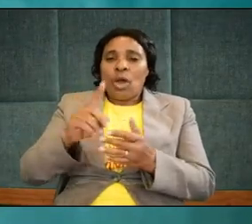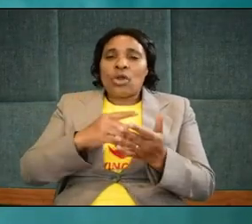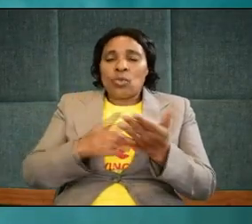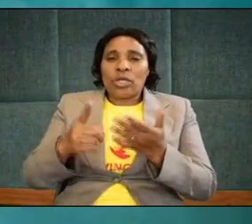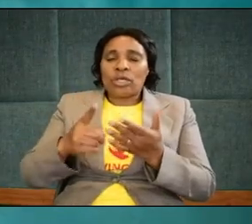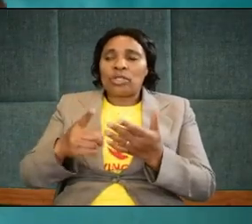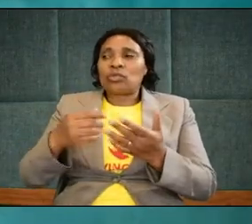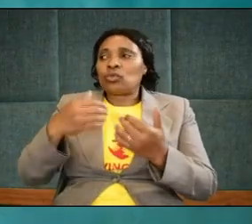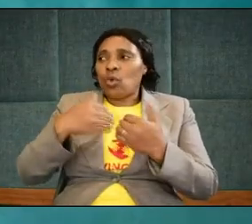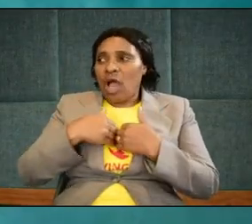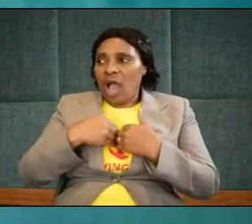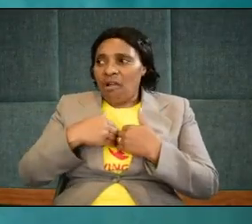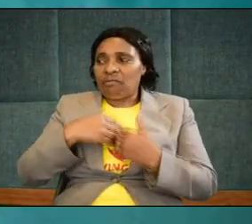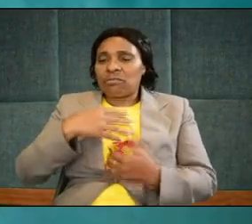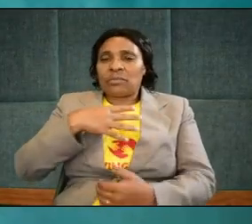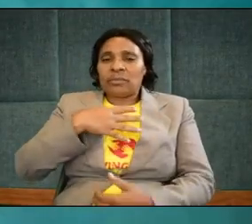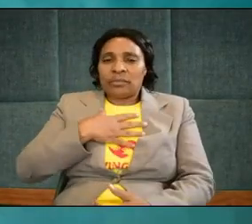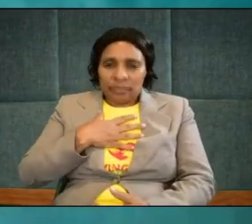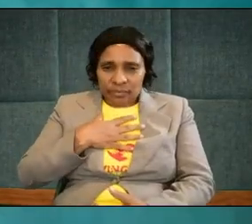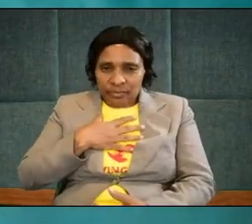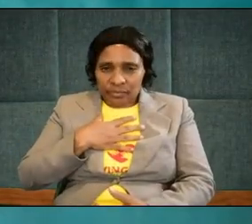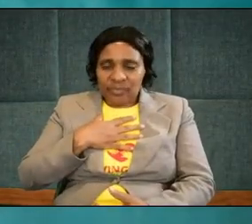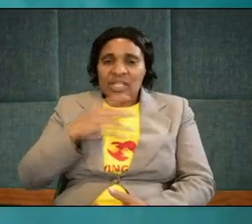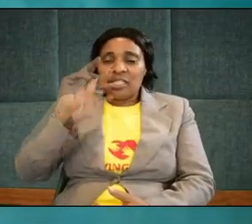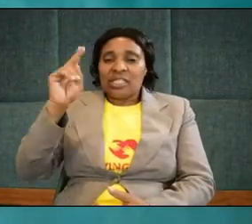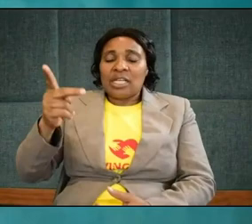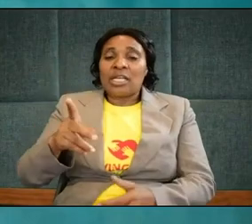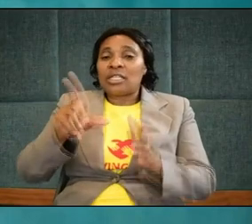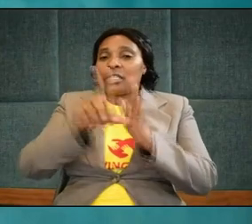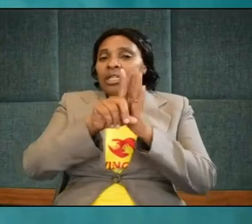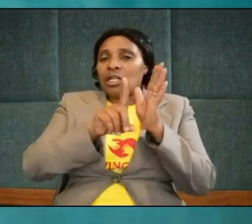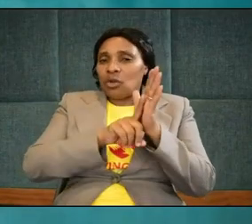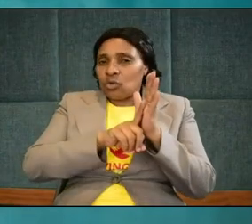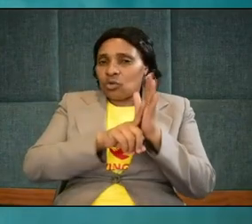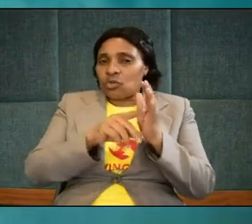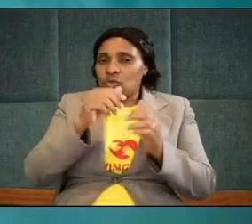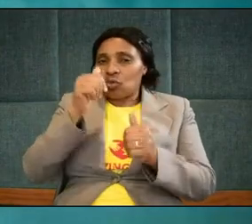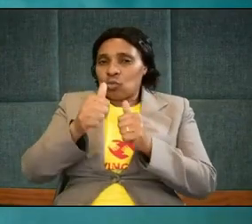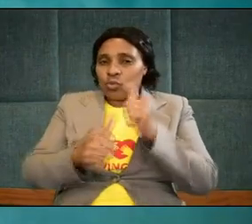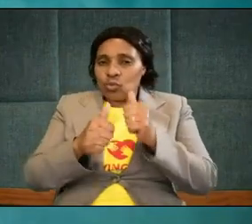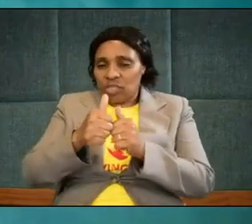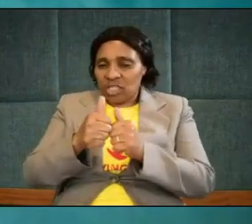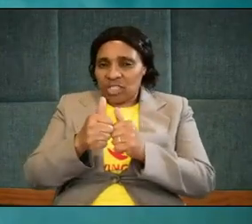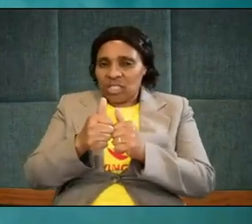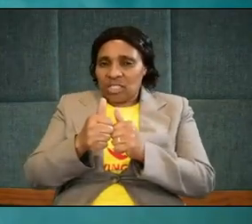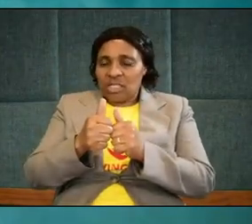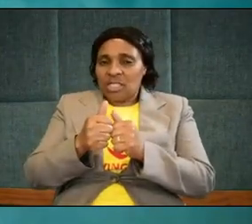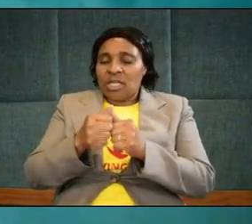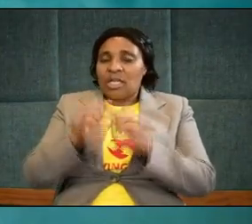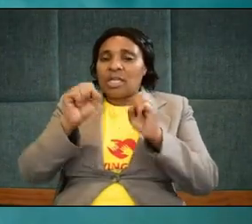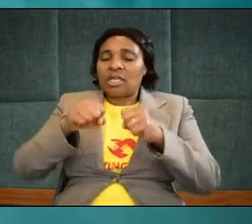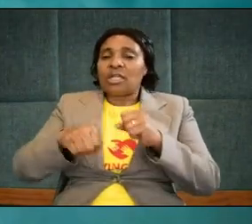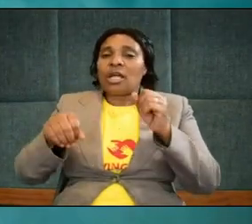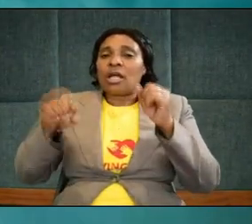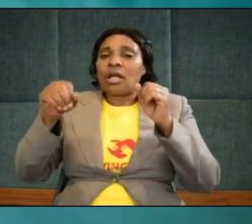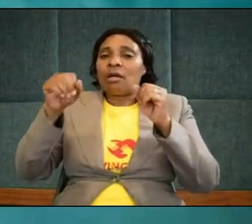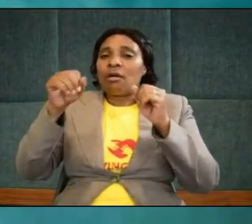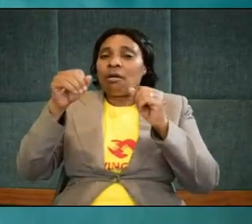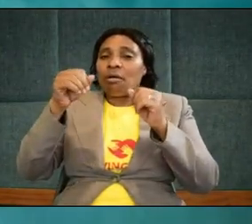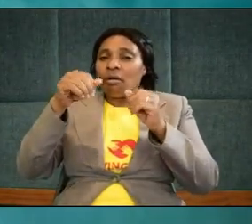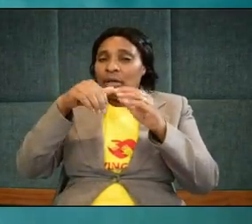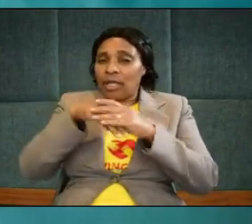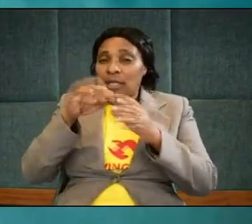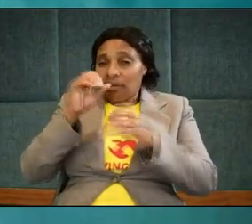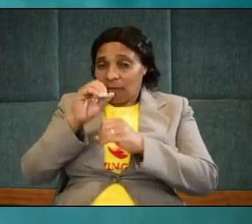time, if we translate to the second set of the laws that pertain to humanity, that if there is no sexual